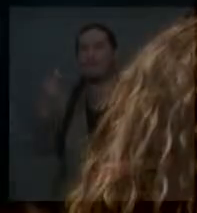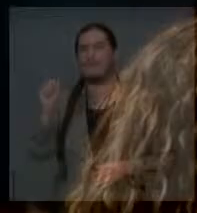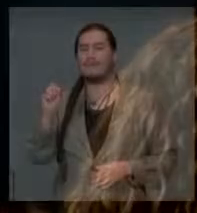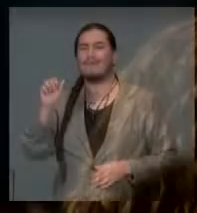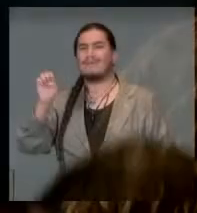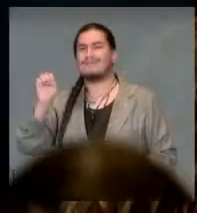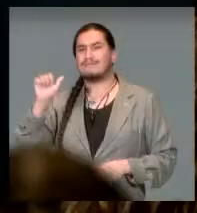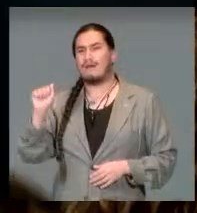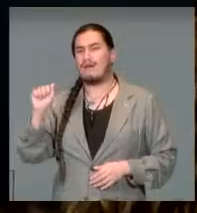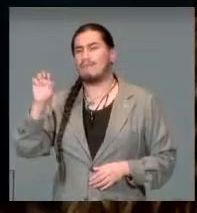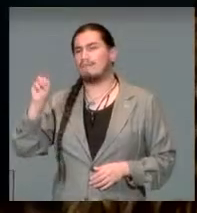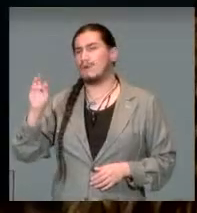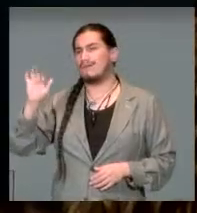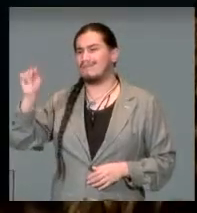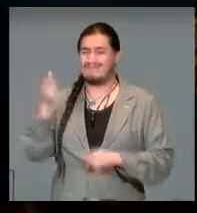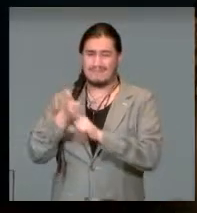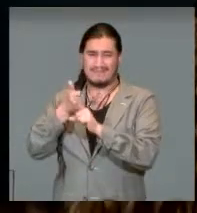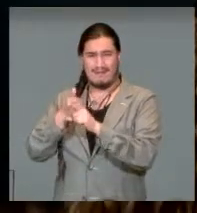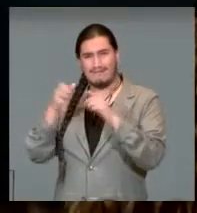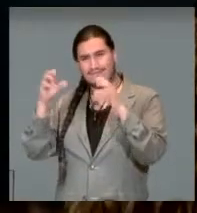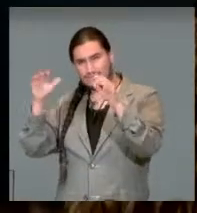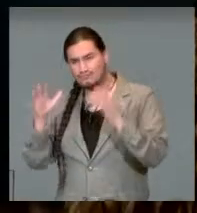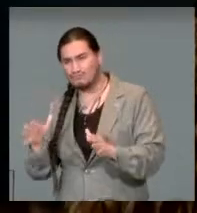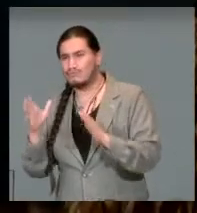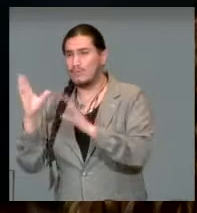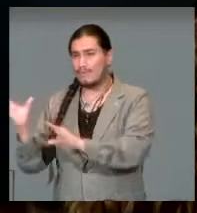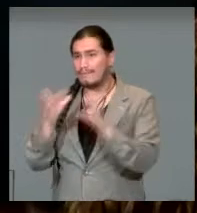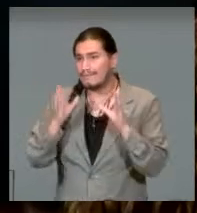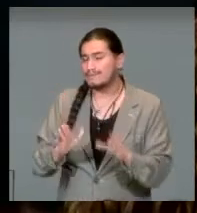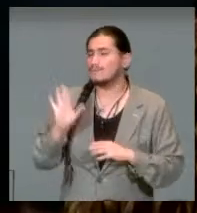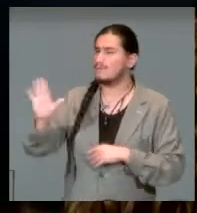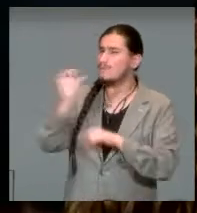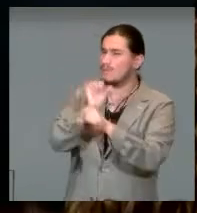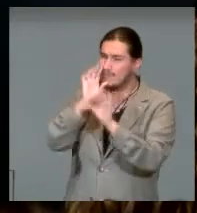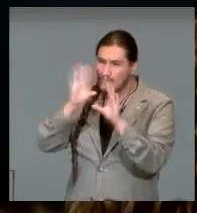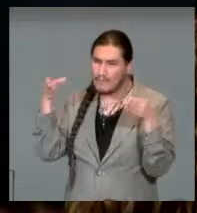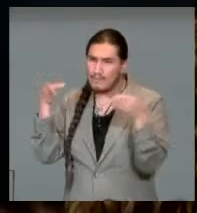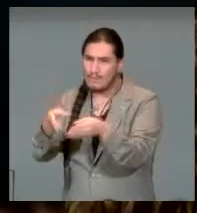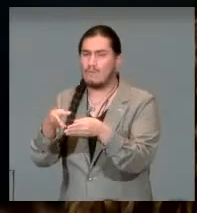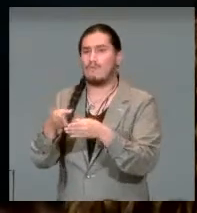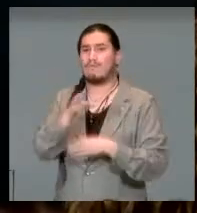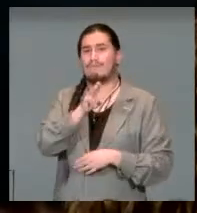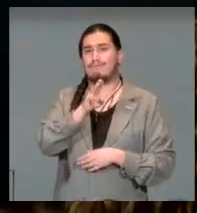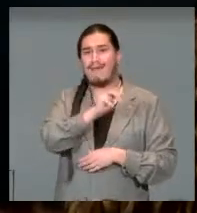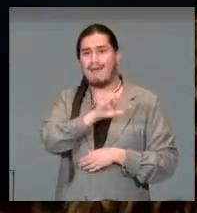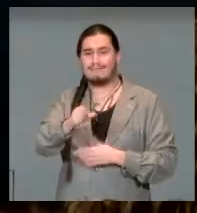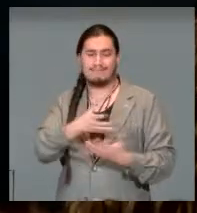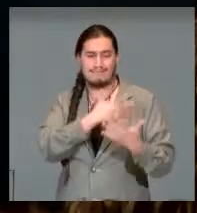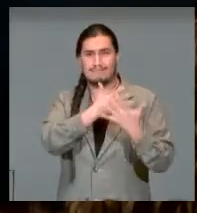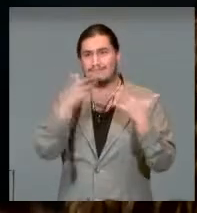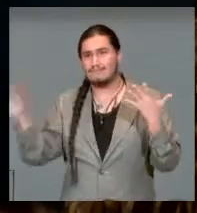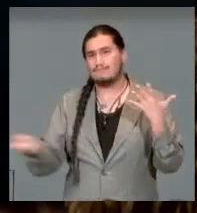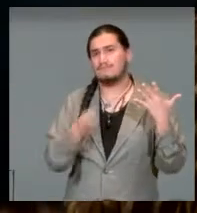is an educator and an organizer whose work centers on issues of mass incarceration,